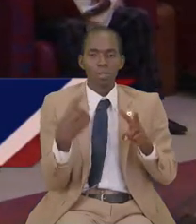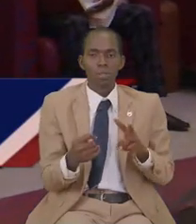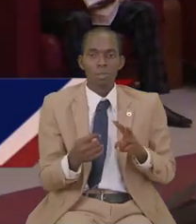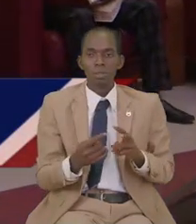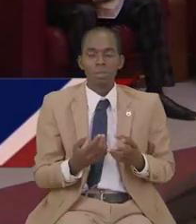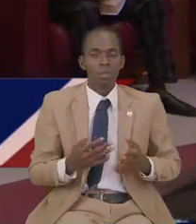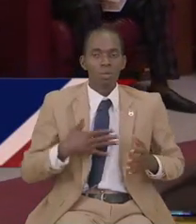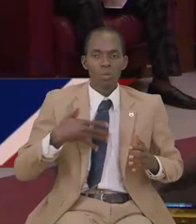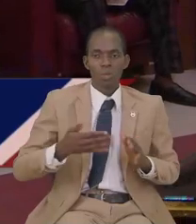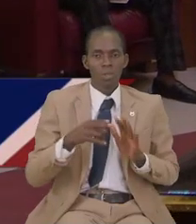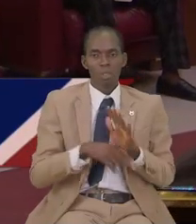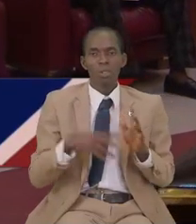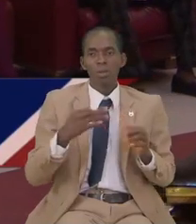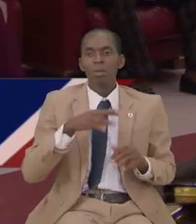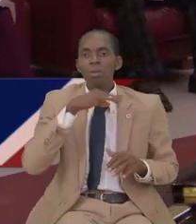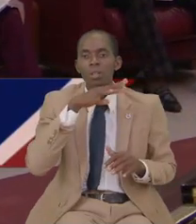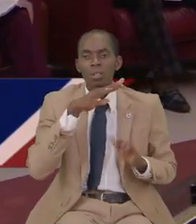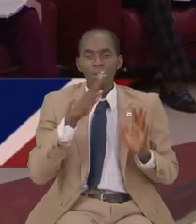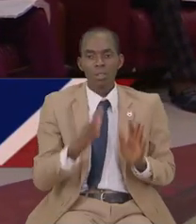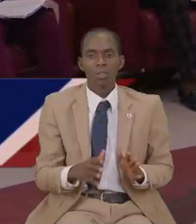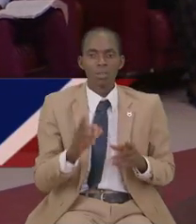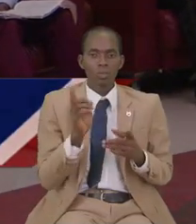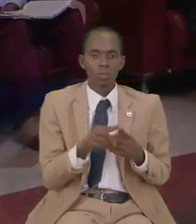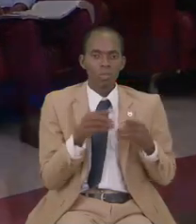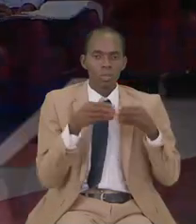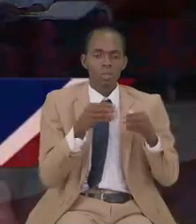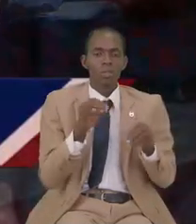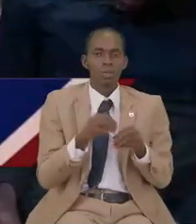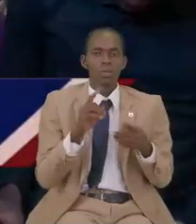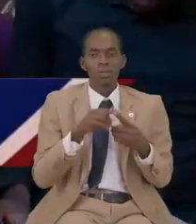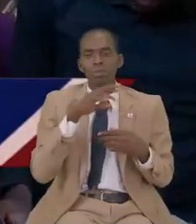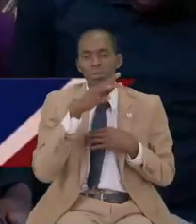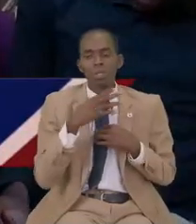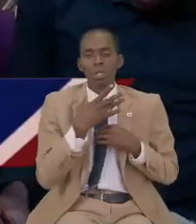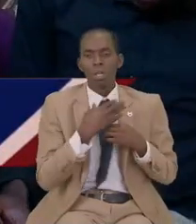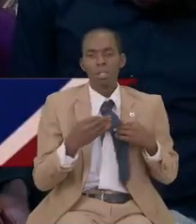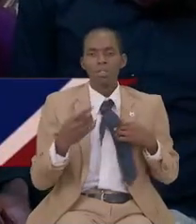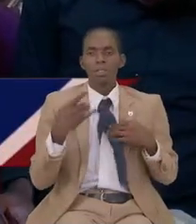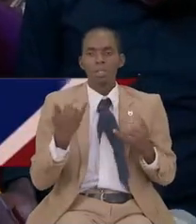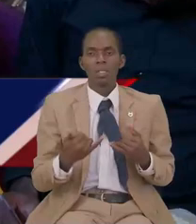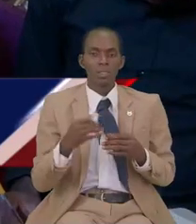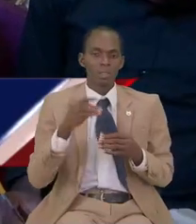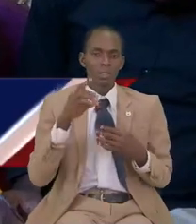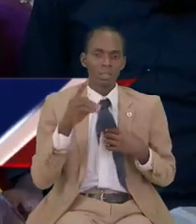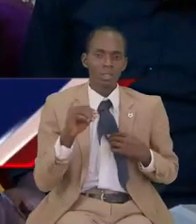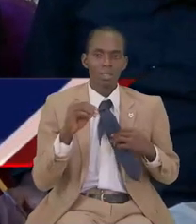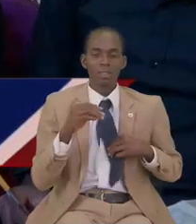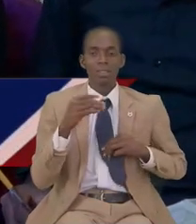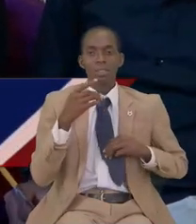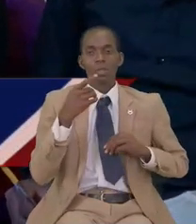into corruption. Number three, Daniel and his companions, learners who are